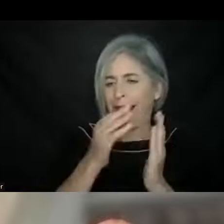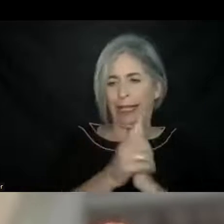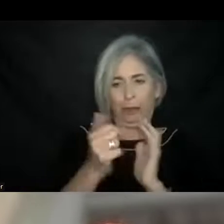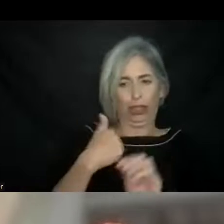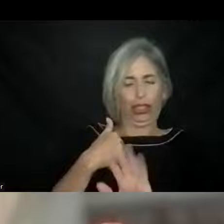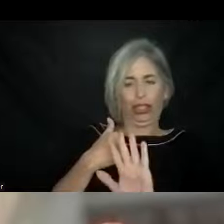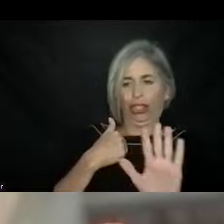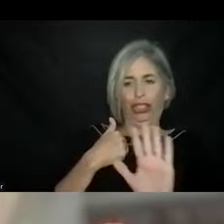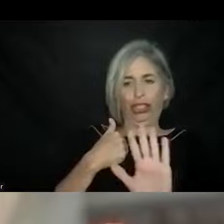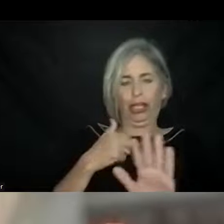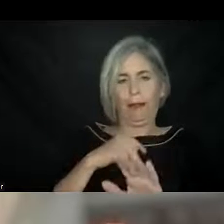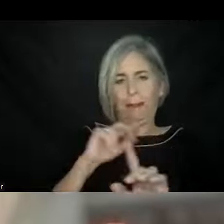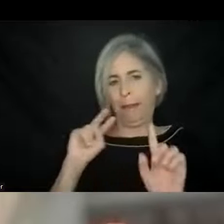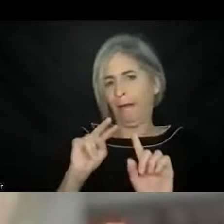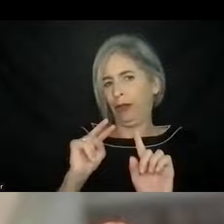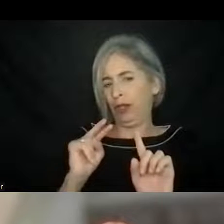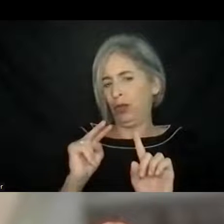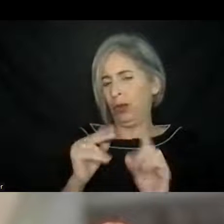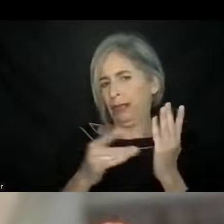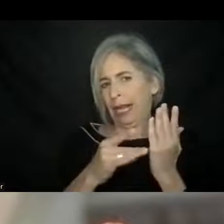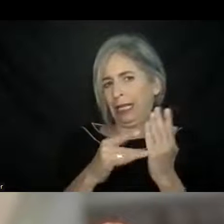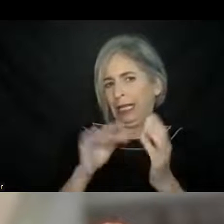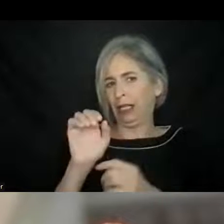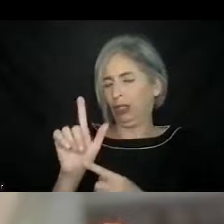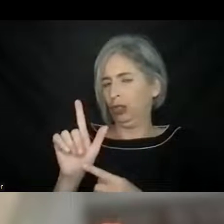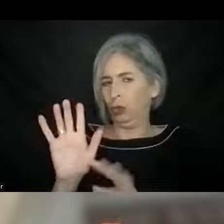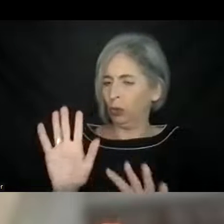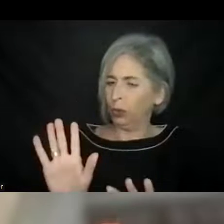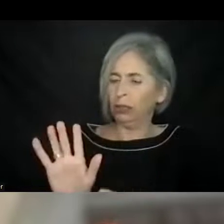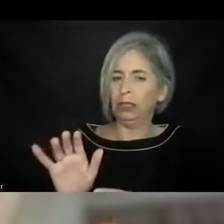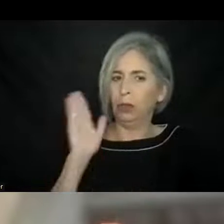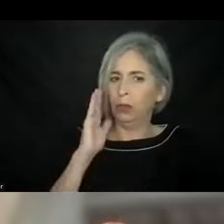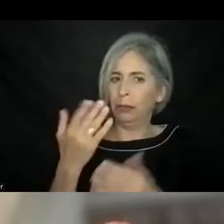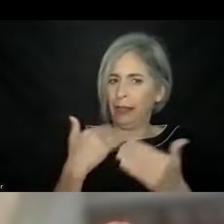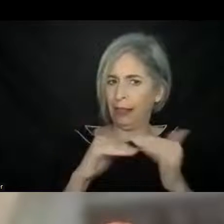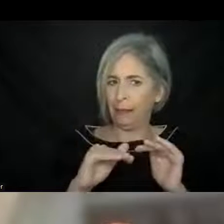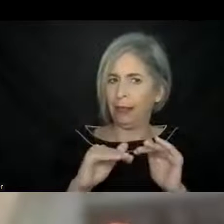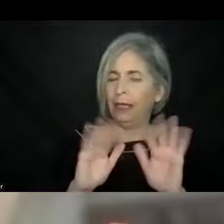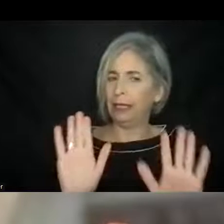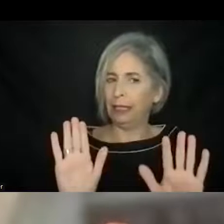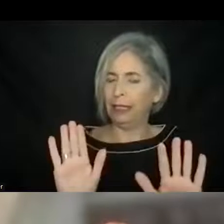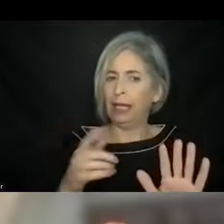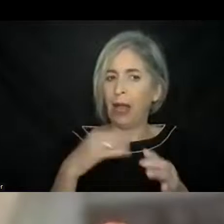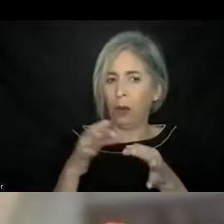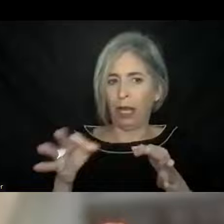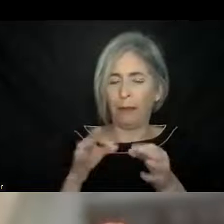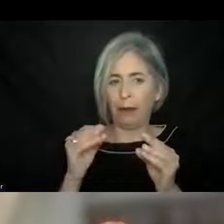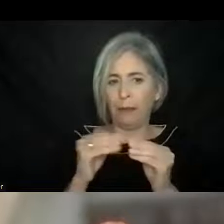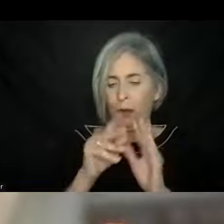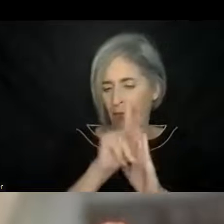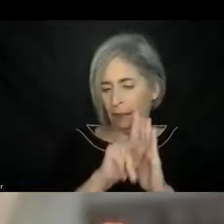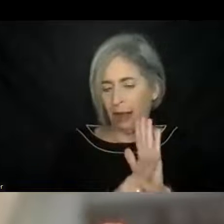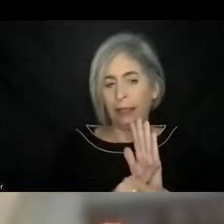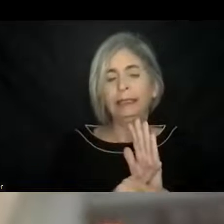my view on the technical side of the tool will be very limited. So I will comment on more of the policy issues